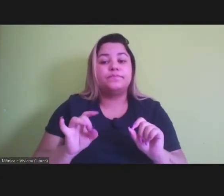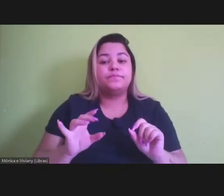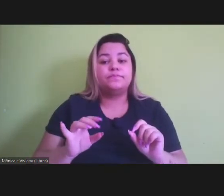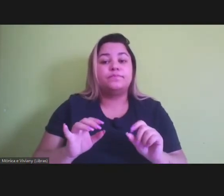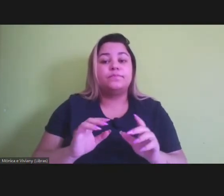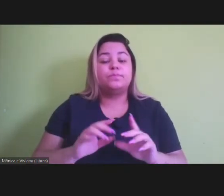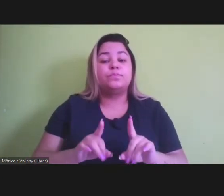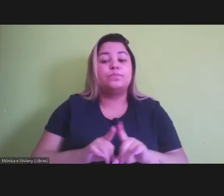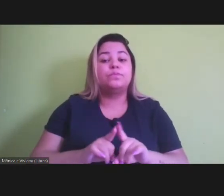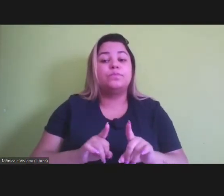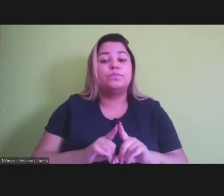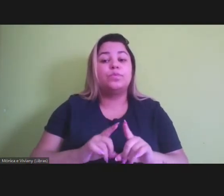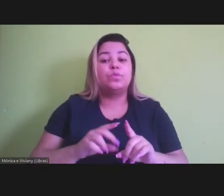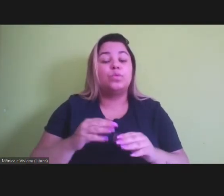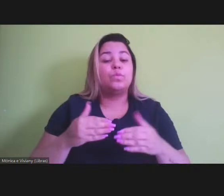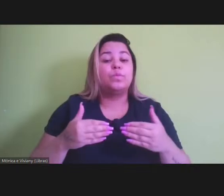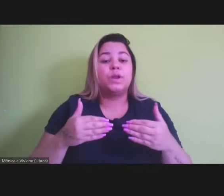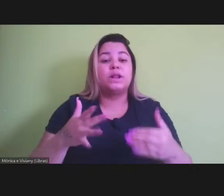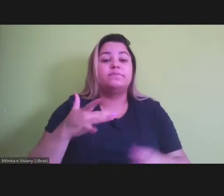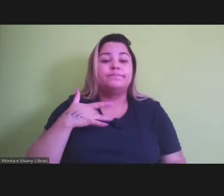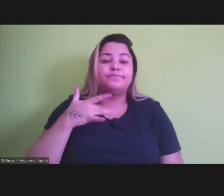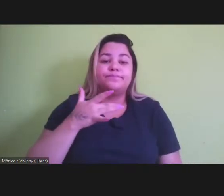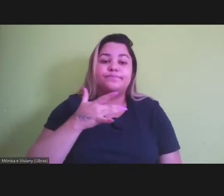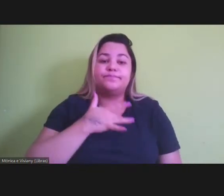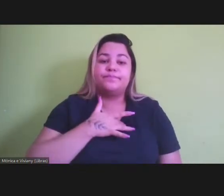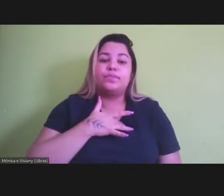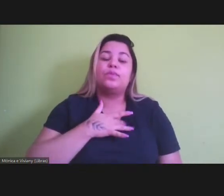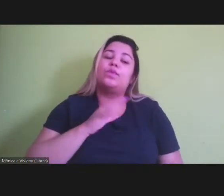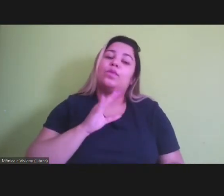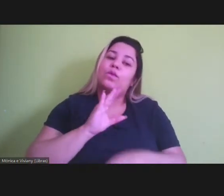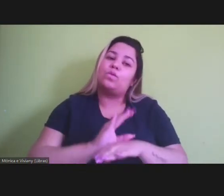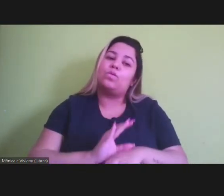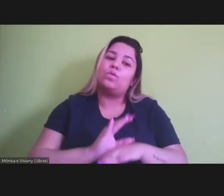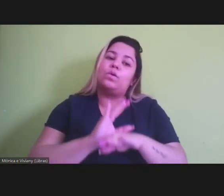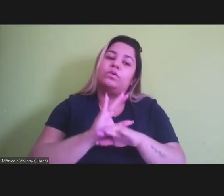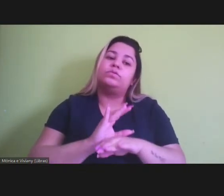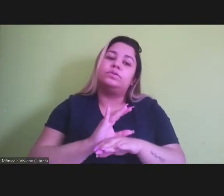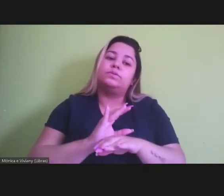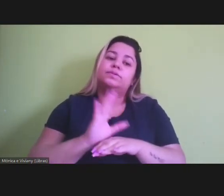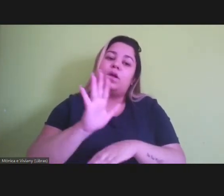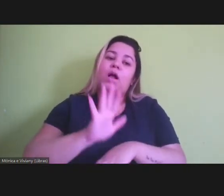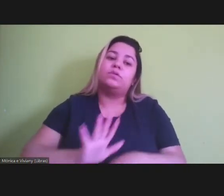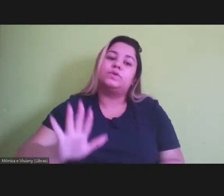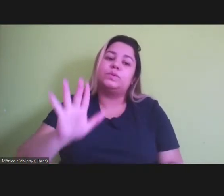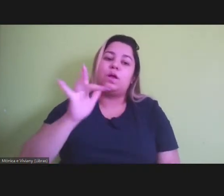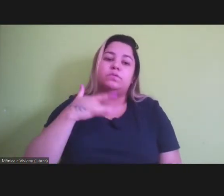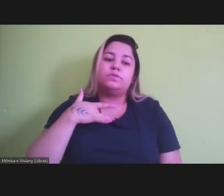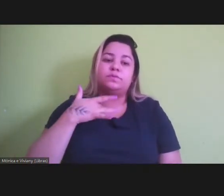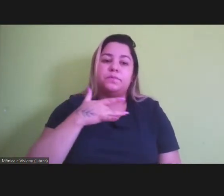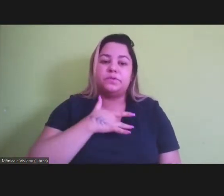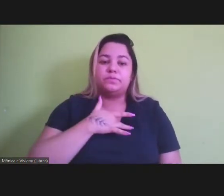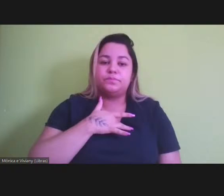only a non-objection of the Ministry of Health and the National Council of Health,